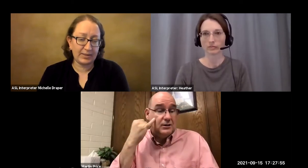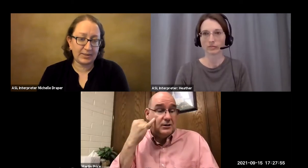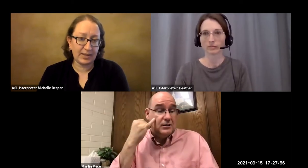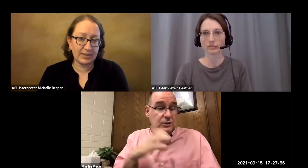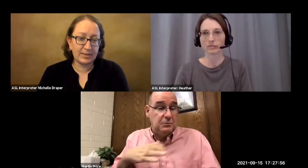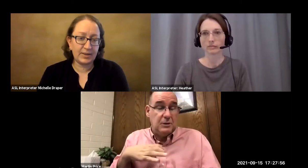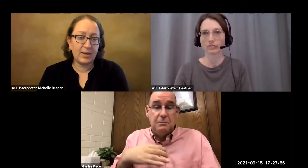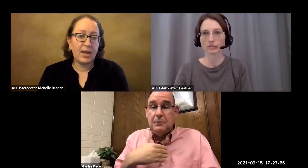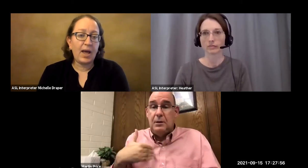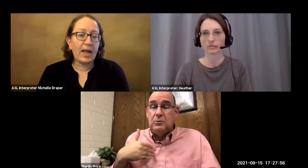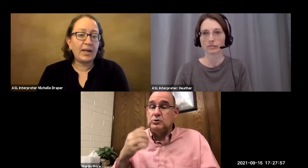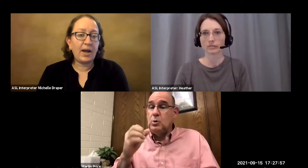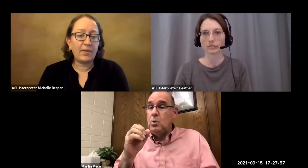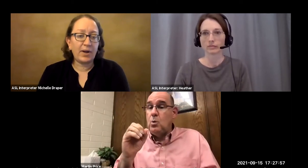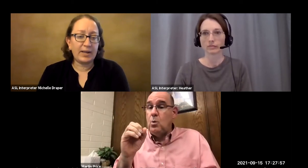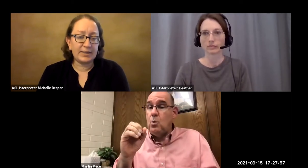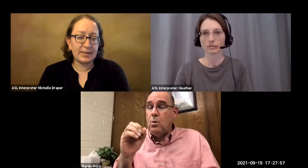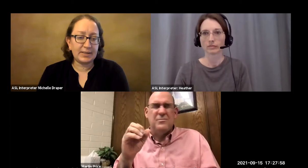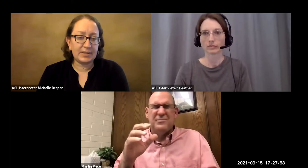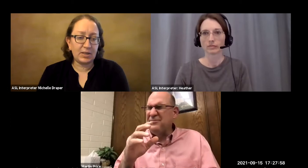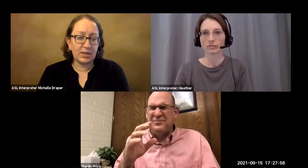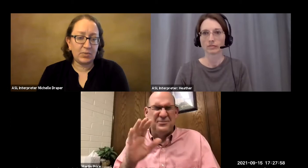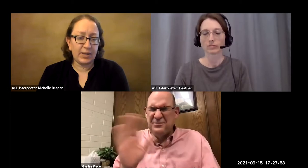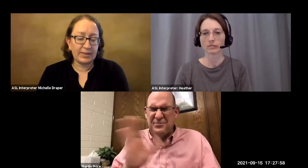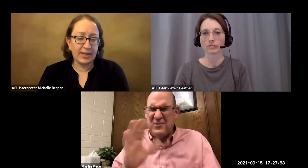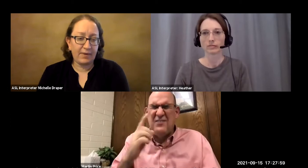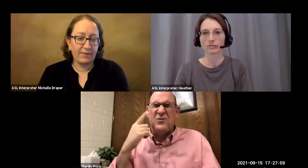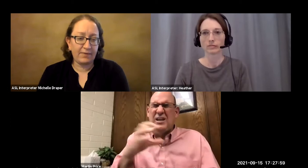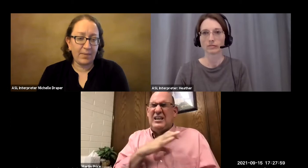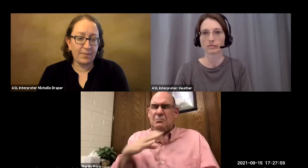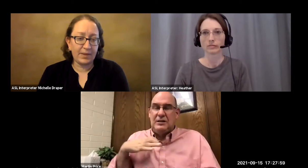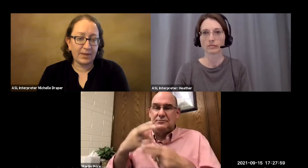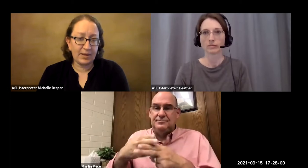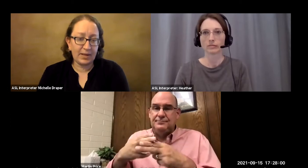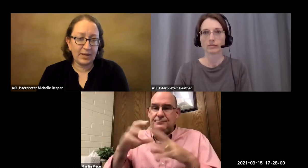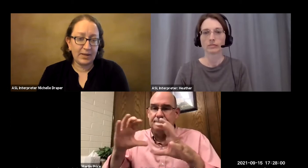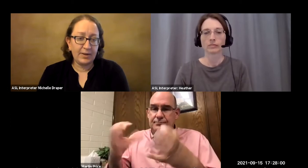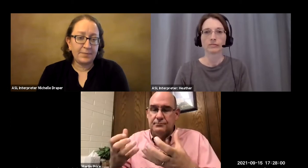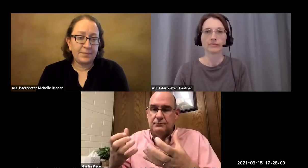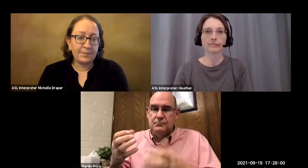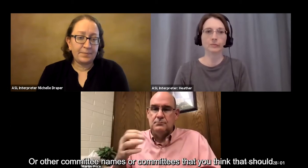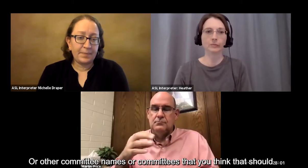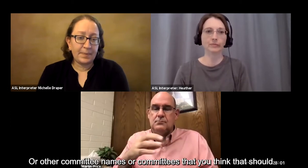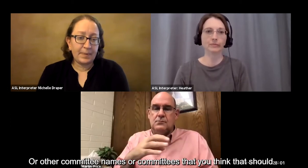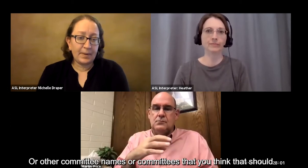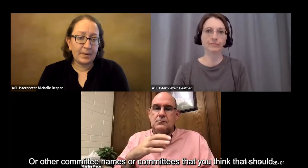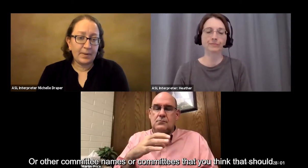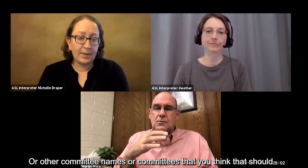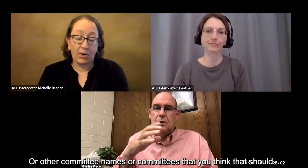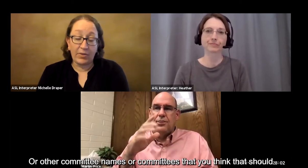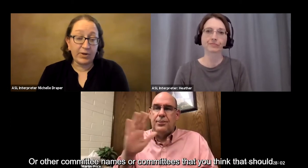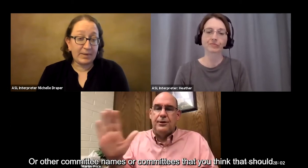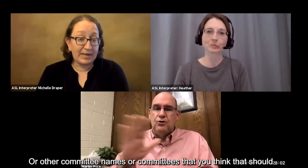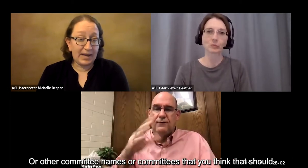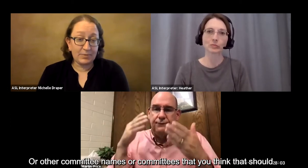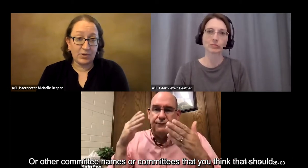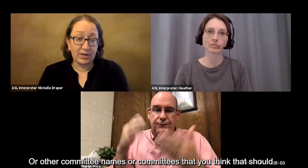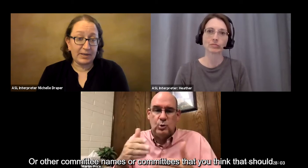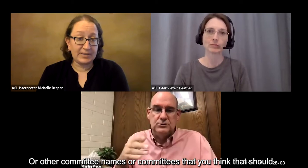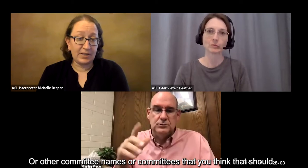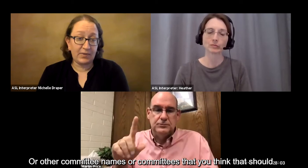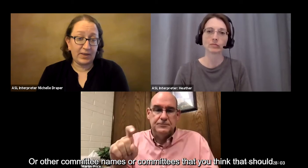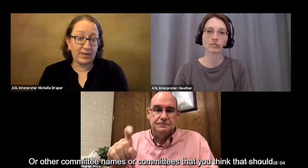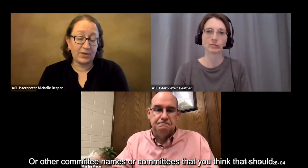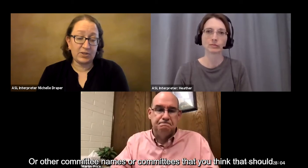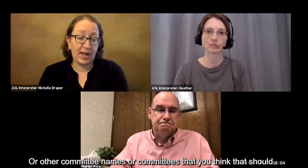we had discussed. Any other ideas that you would like to have from the committee, or other committee names